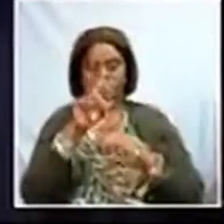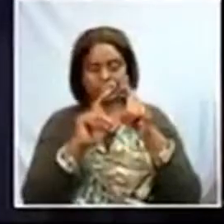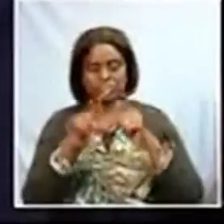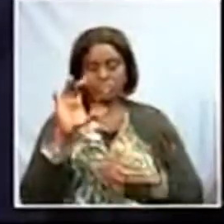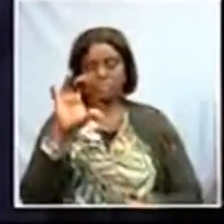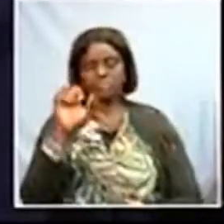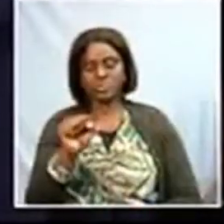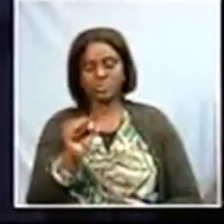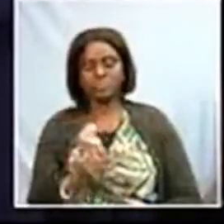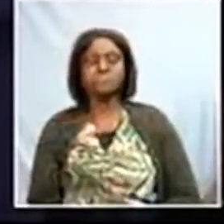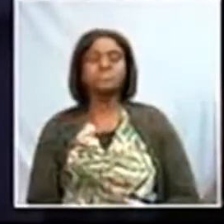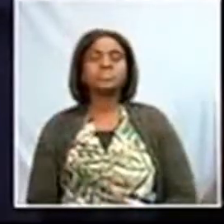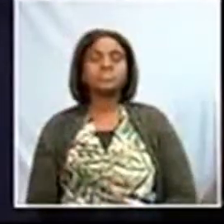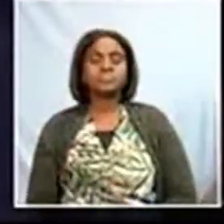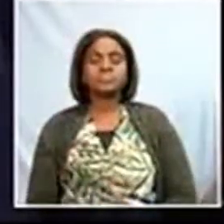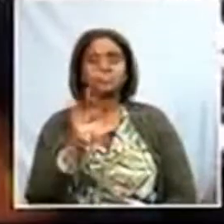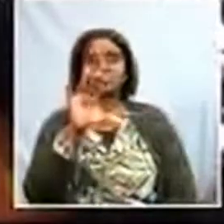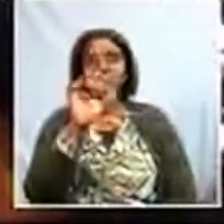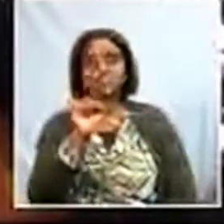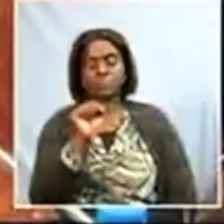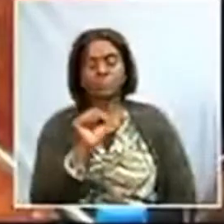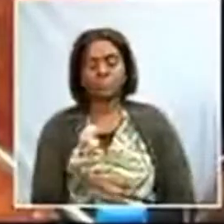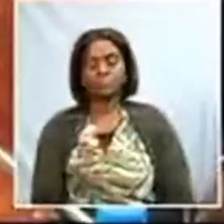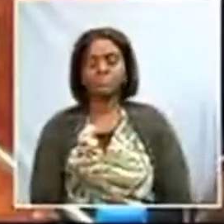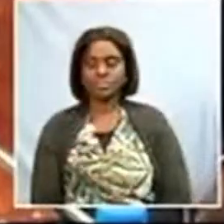CS. Council Secretary.